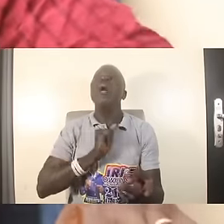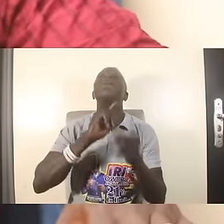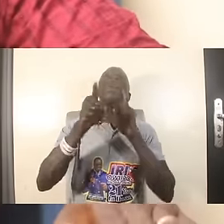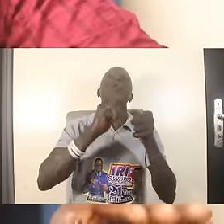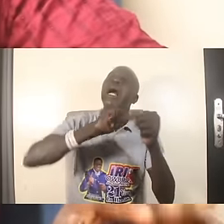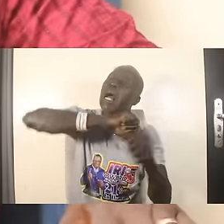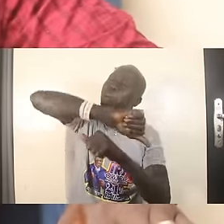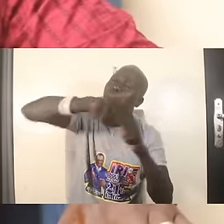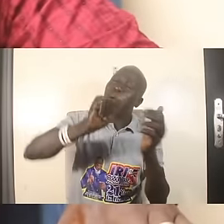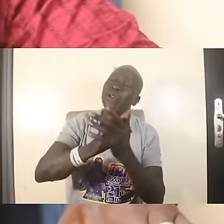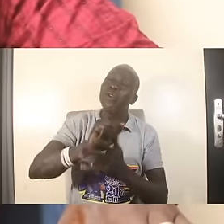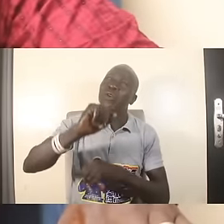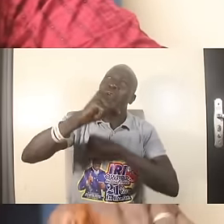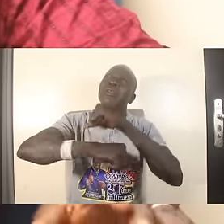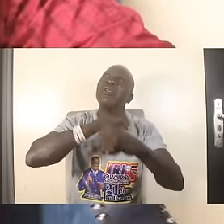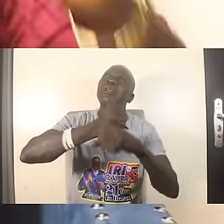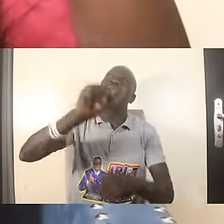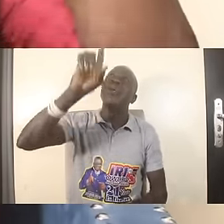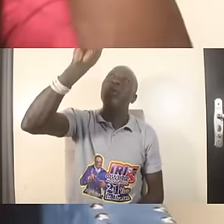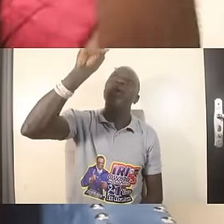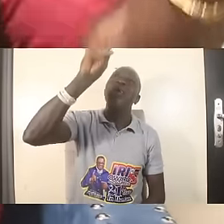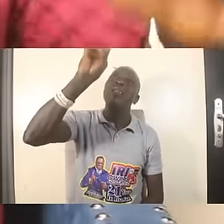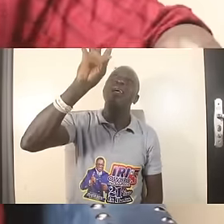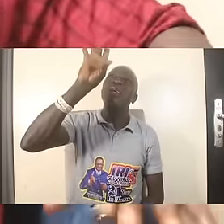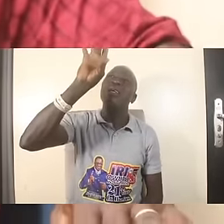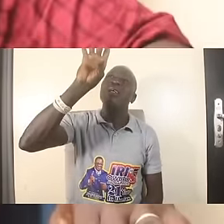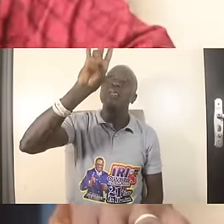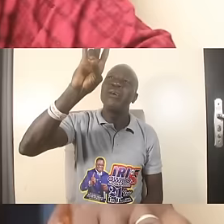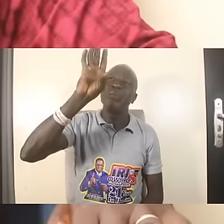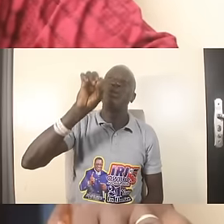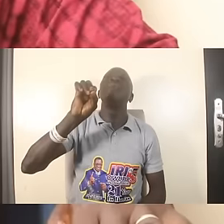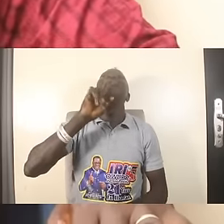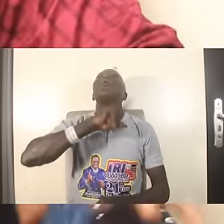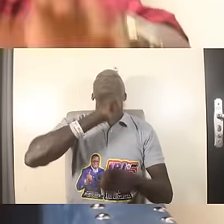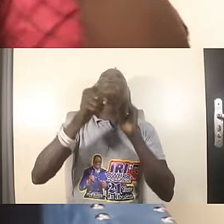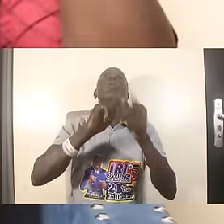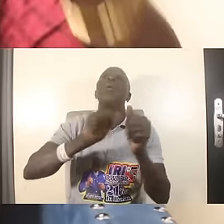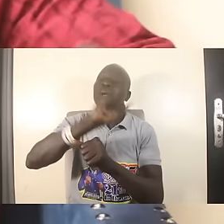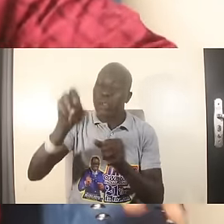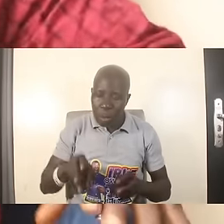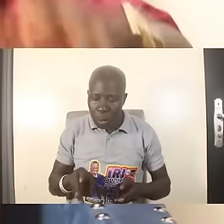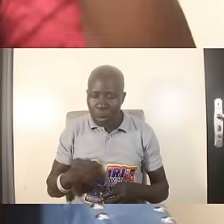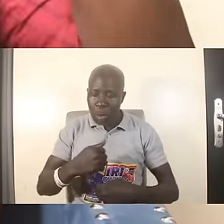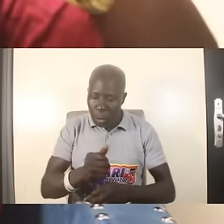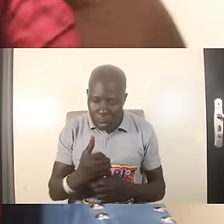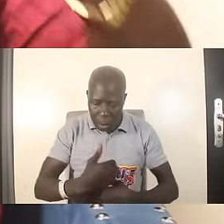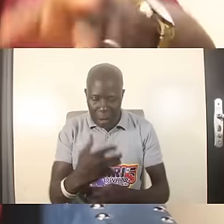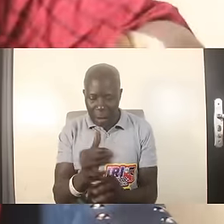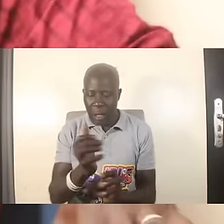They are constructing the roads there. It's very tempting. That was when they are constructing our roads. You see that they